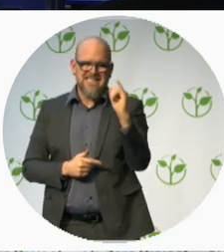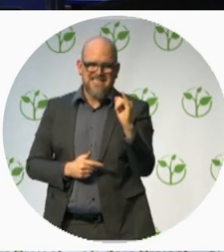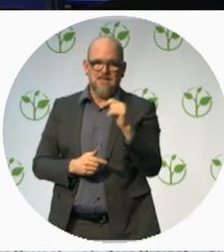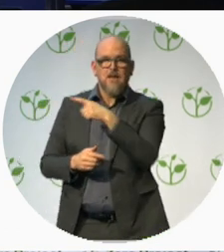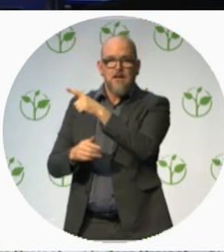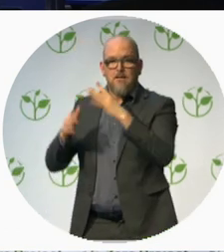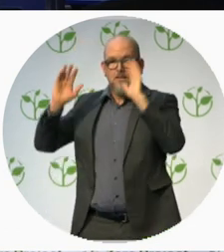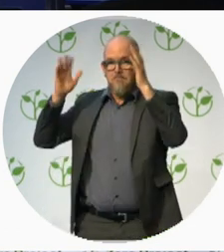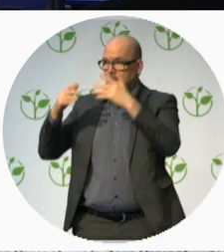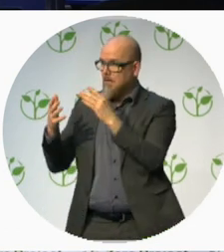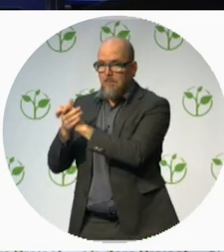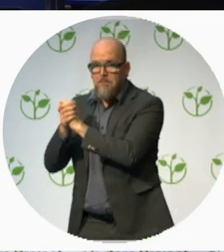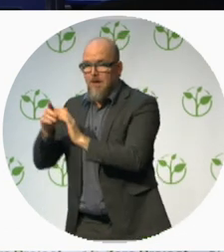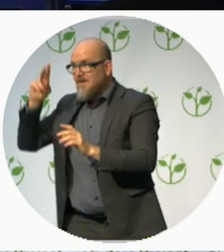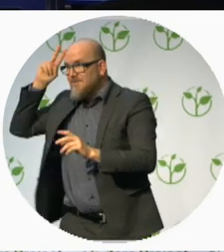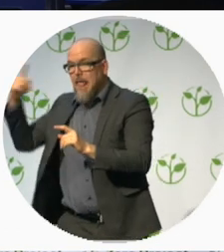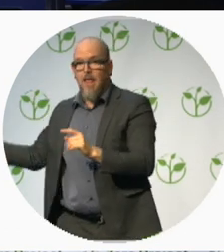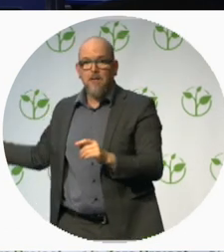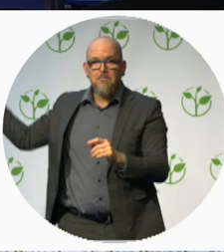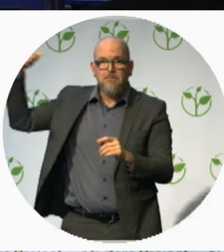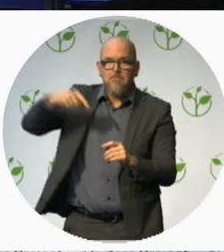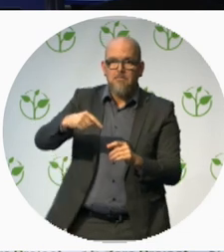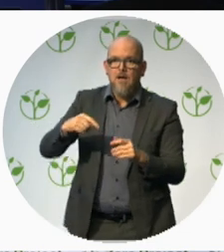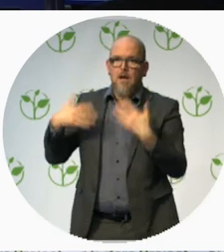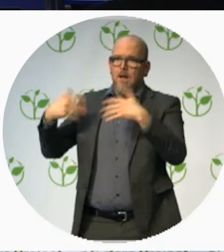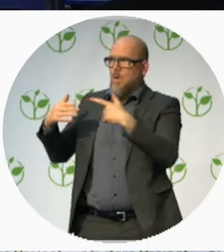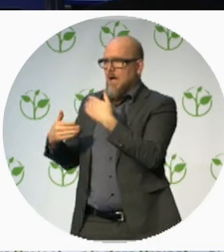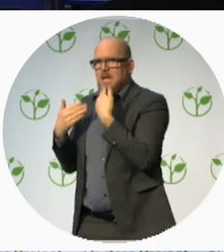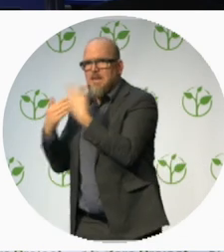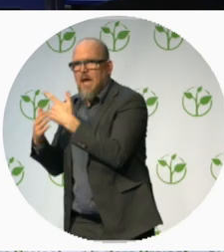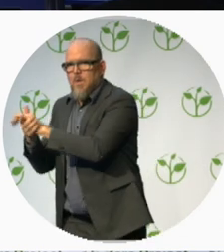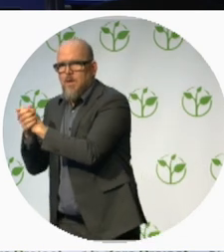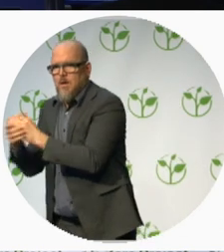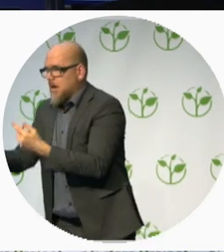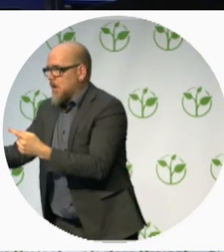this great program. So thank you again for coming to us. Thank you.